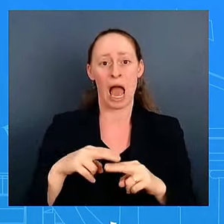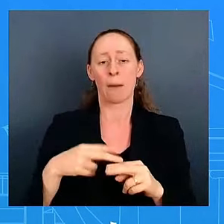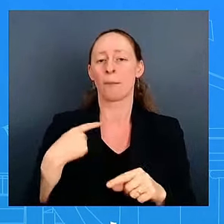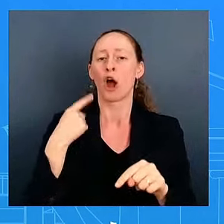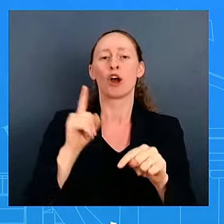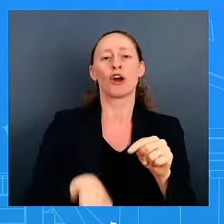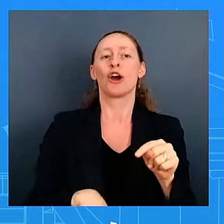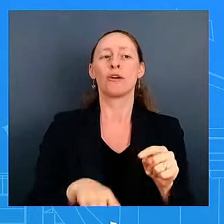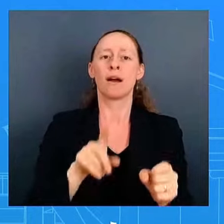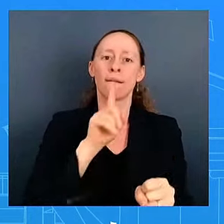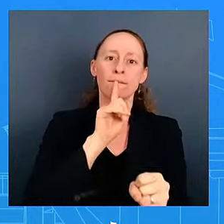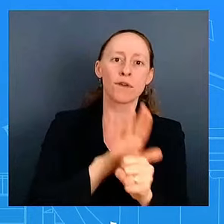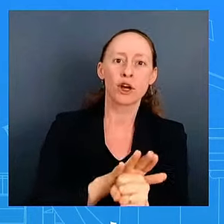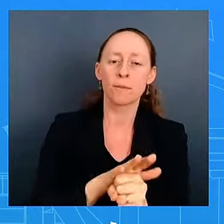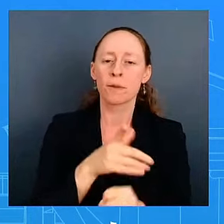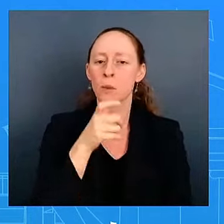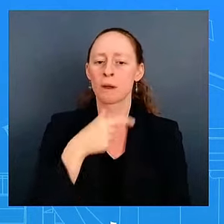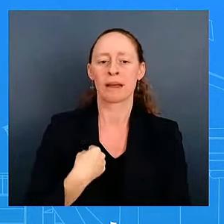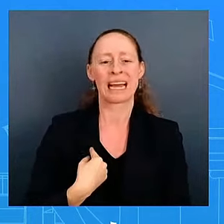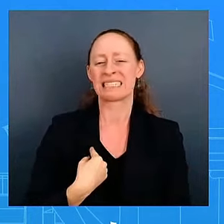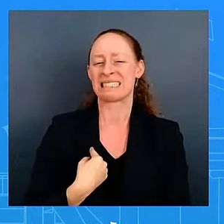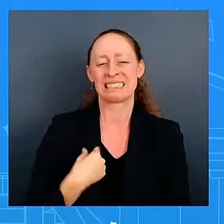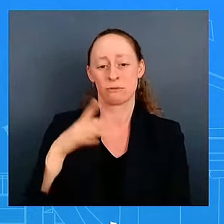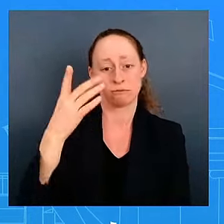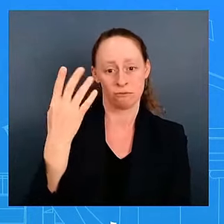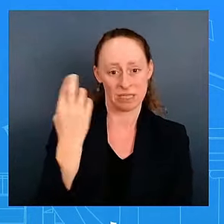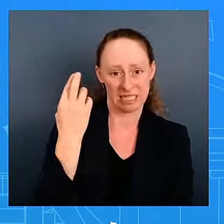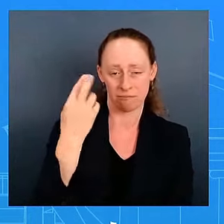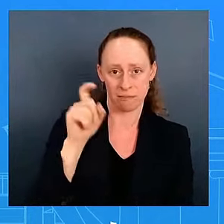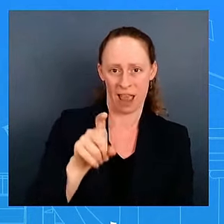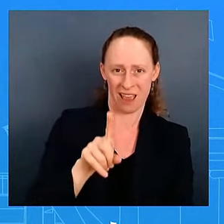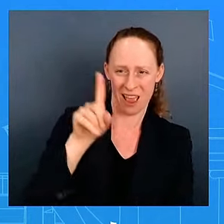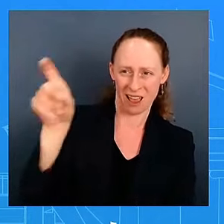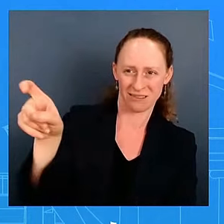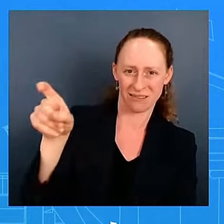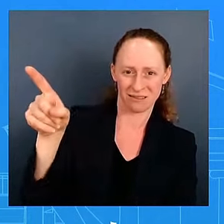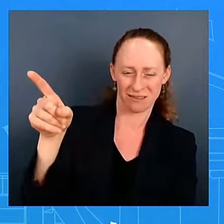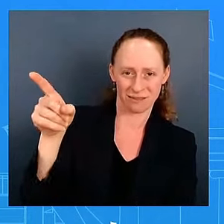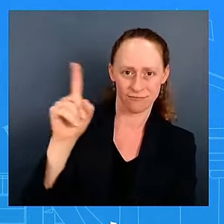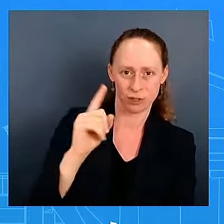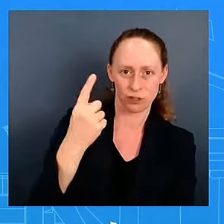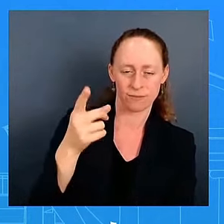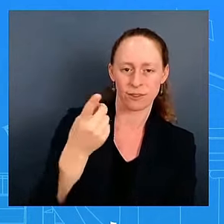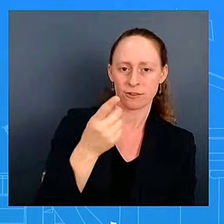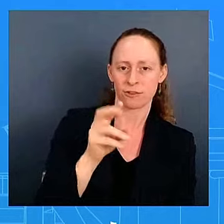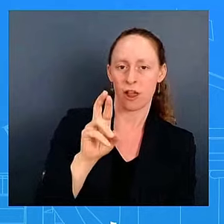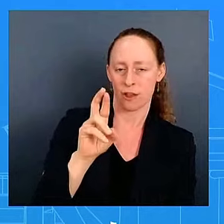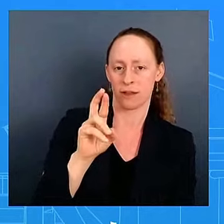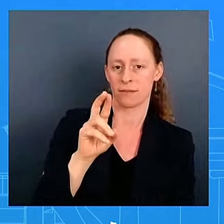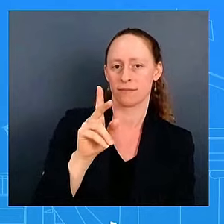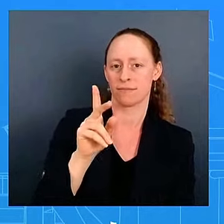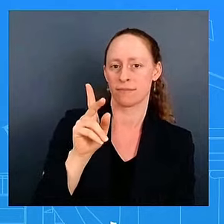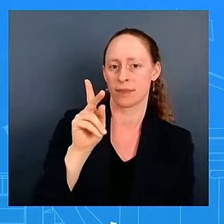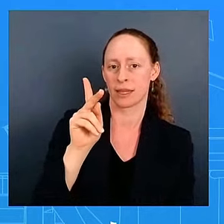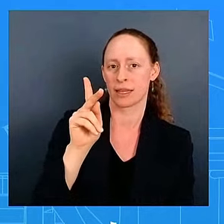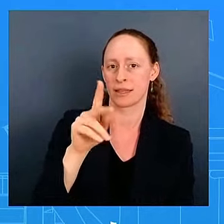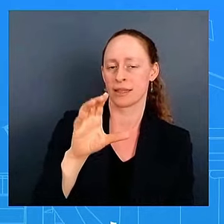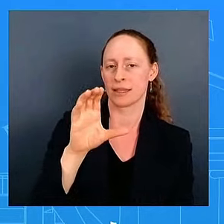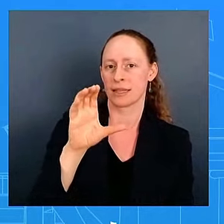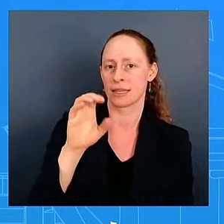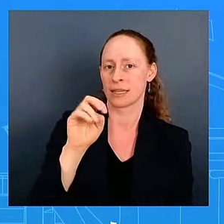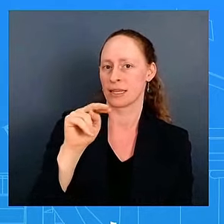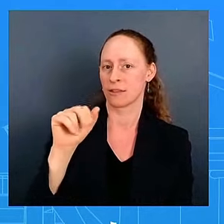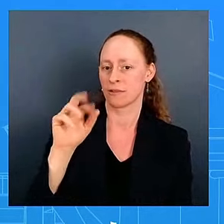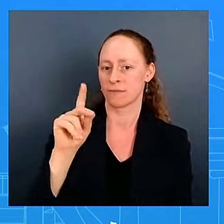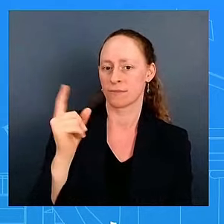permission from Dr. Kennard and also the president in order to put that information. And it is not normal, and that also states that in Dr.